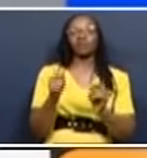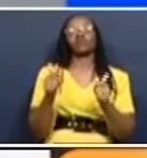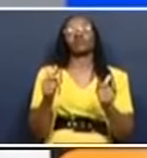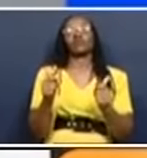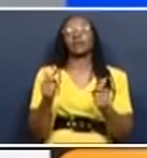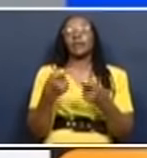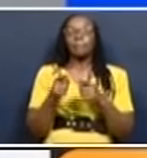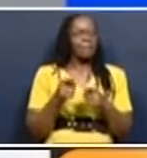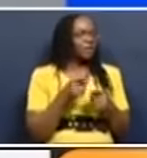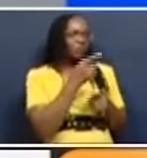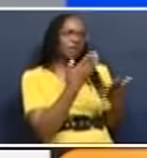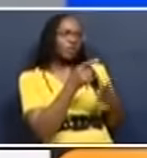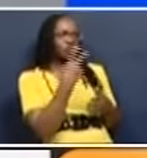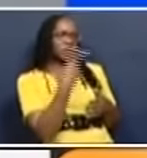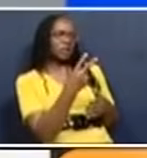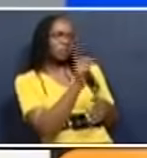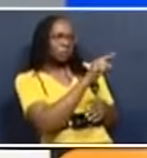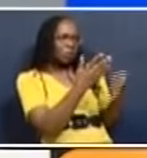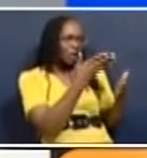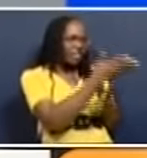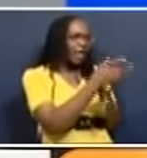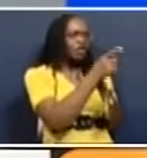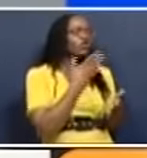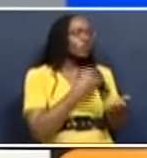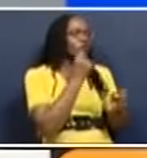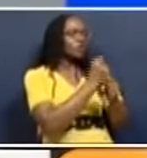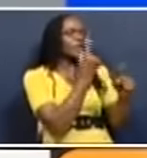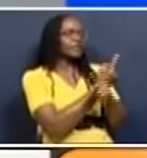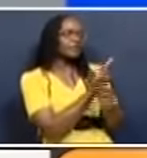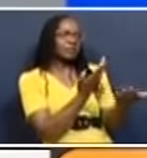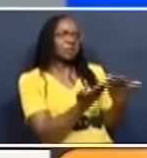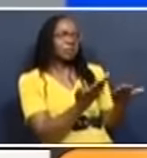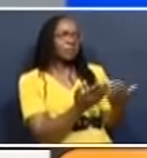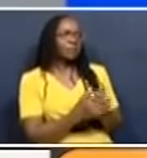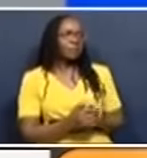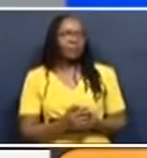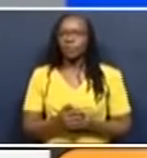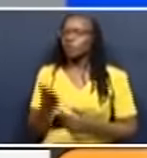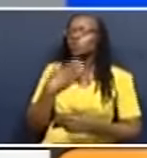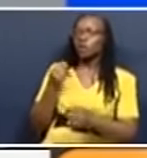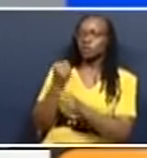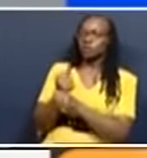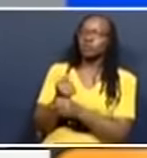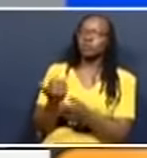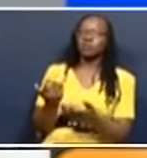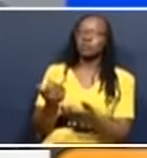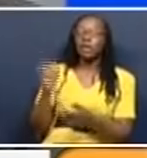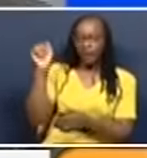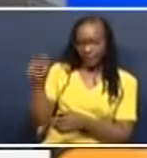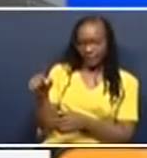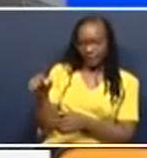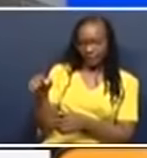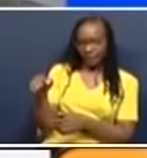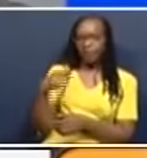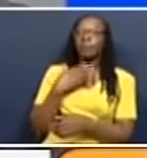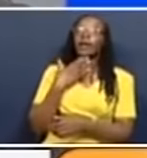you would have probably wanted to correct going forward? Well, I want us to do this, Hussein. Or do anything differently? This is what I want us to do.